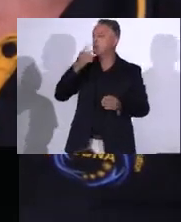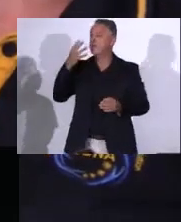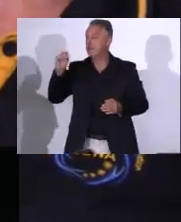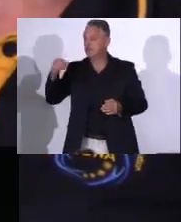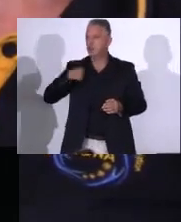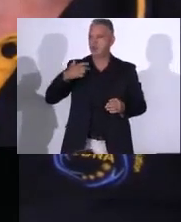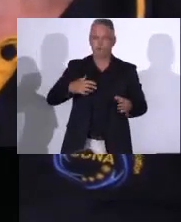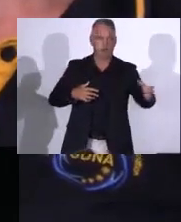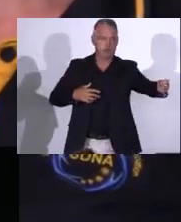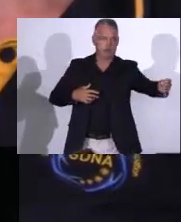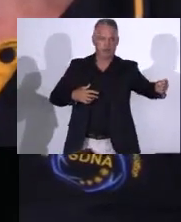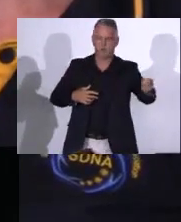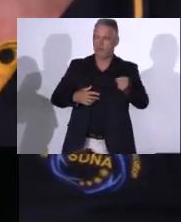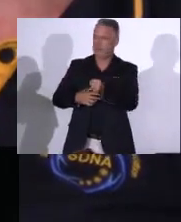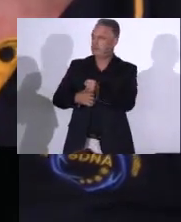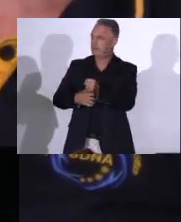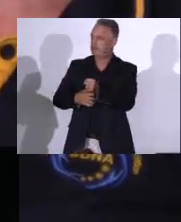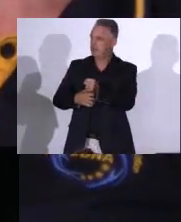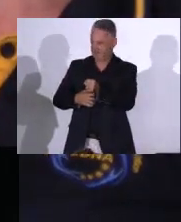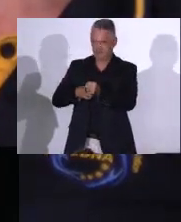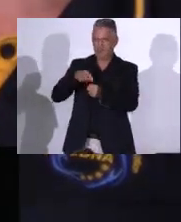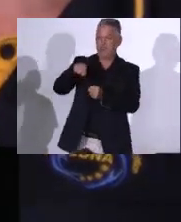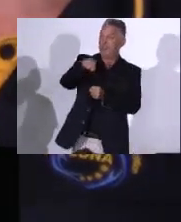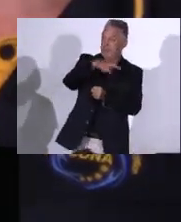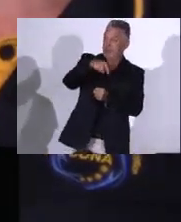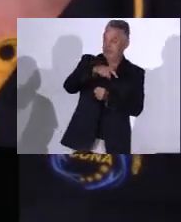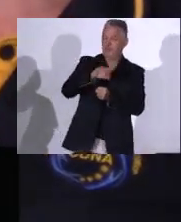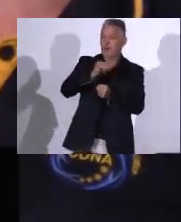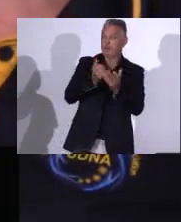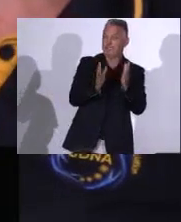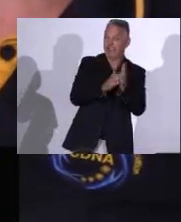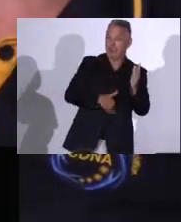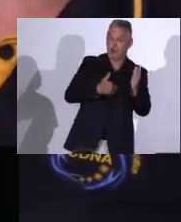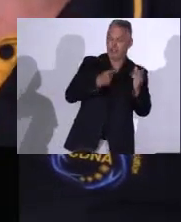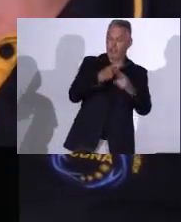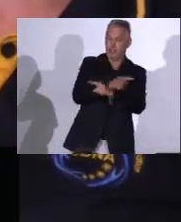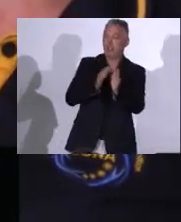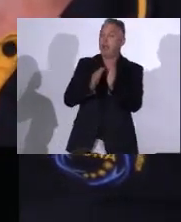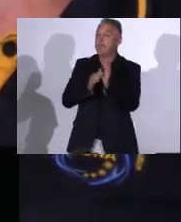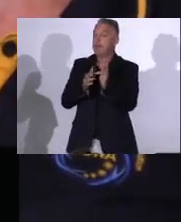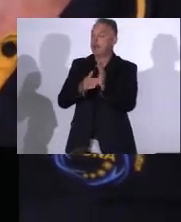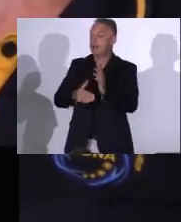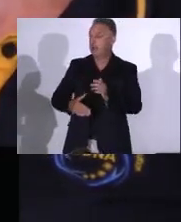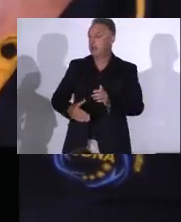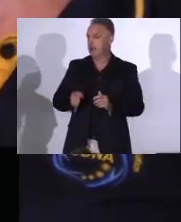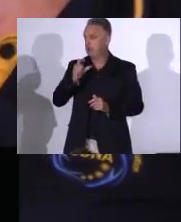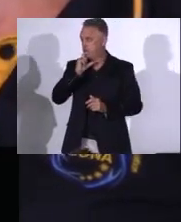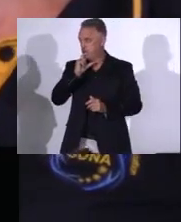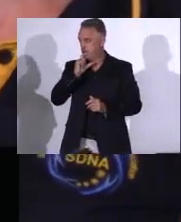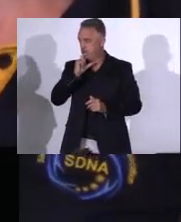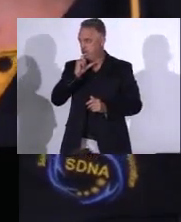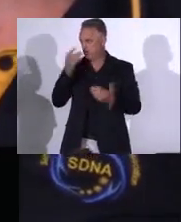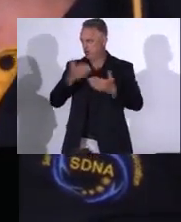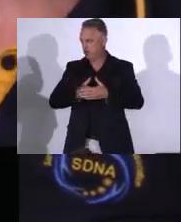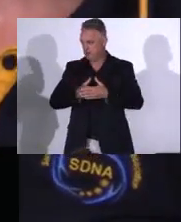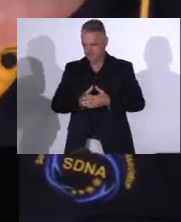the two, basically. So we included them, so moved from a Sunday morning to a Monday night when the rep program was coming. And part of what we've done with the